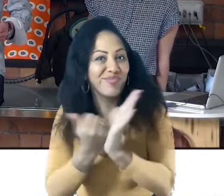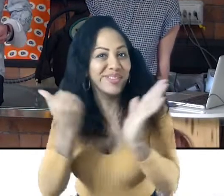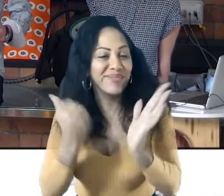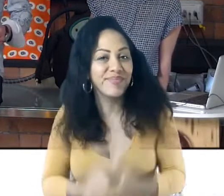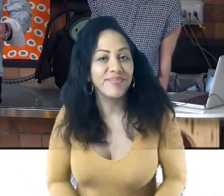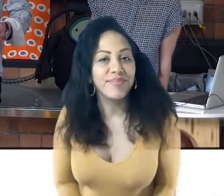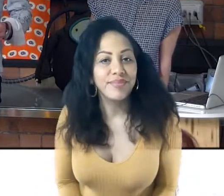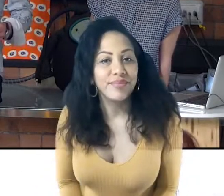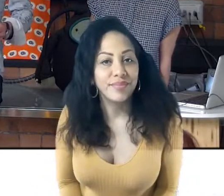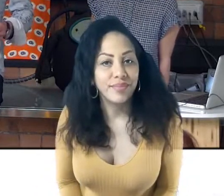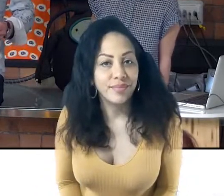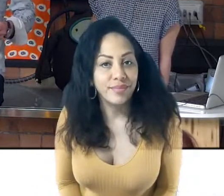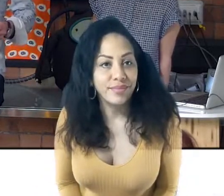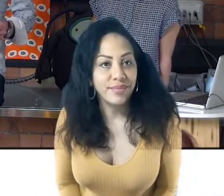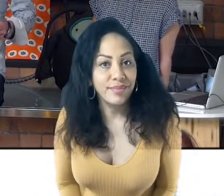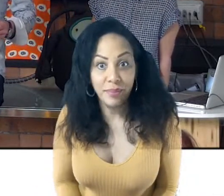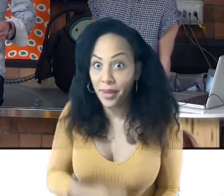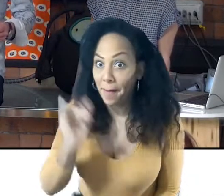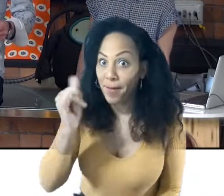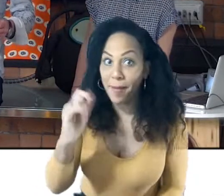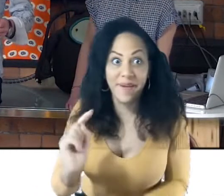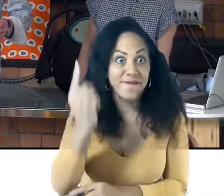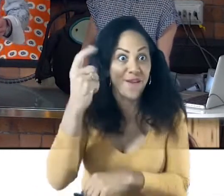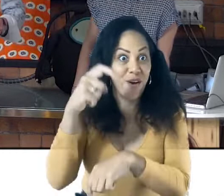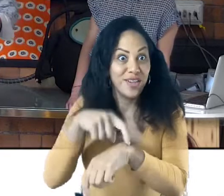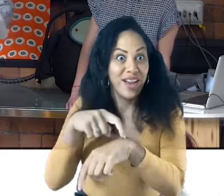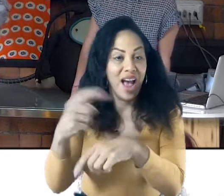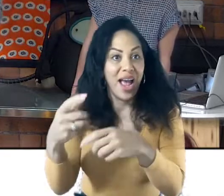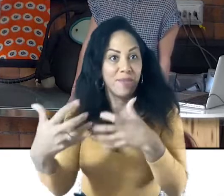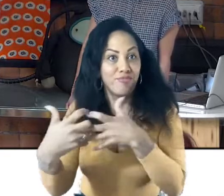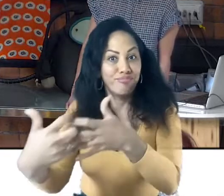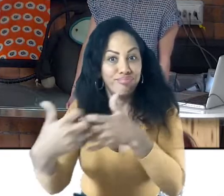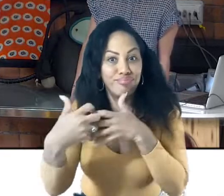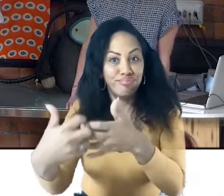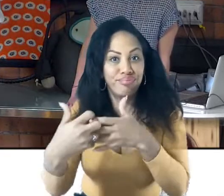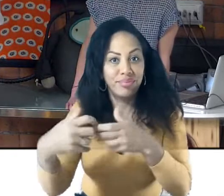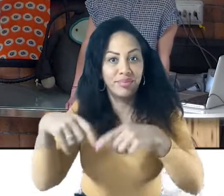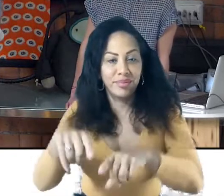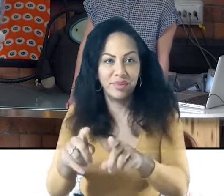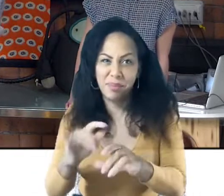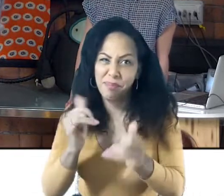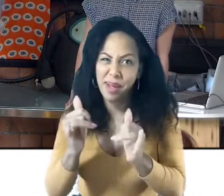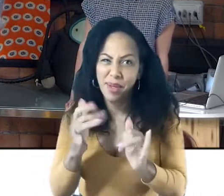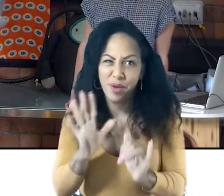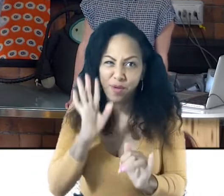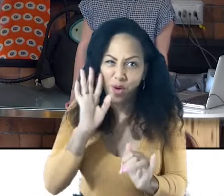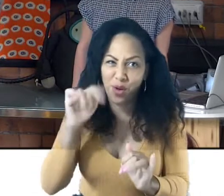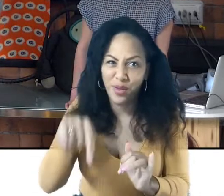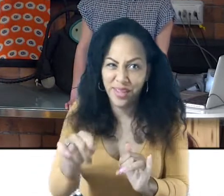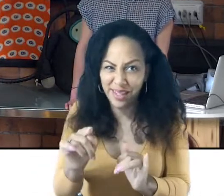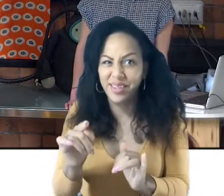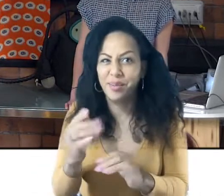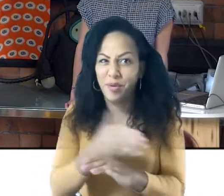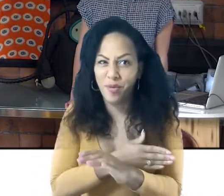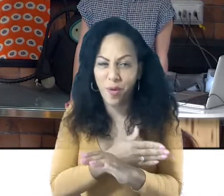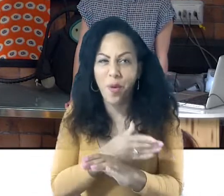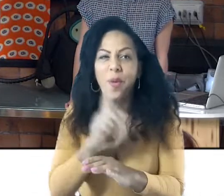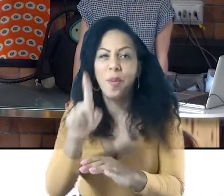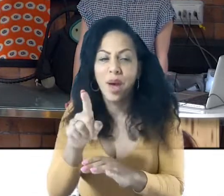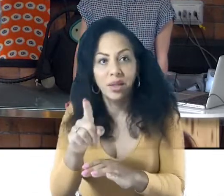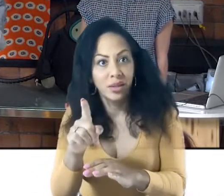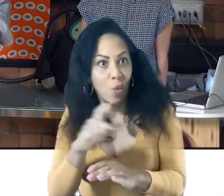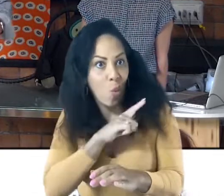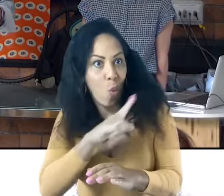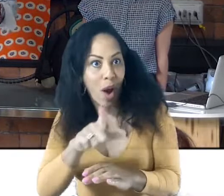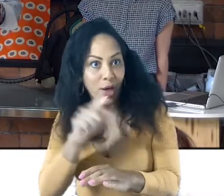be the first time you're engaging with us. Those of you who've heard this bit before, why don't take a moment to share this link to this talk to your social media, and let's get even more people joining